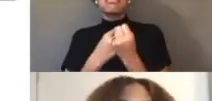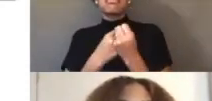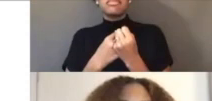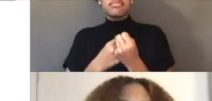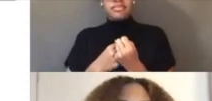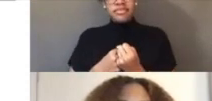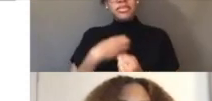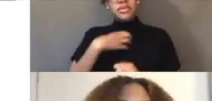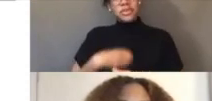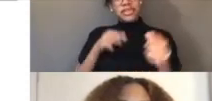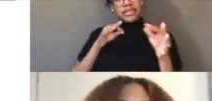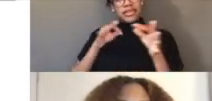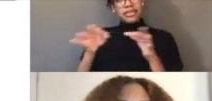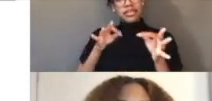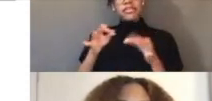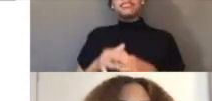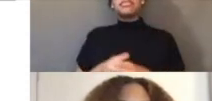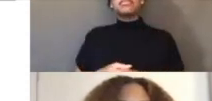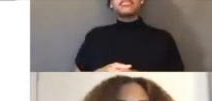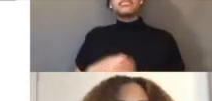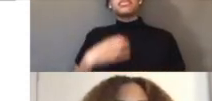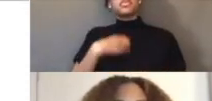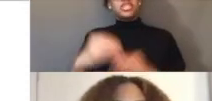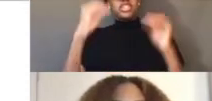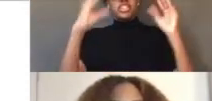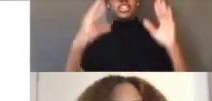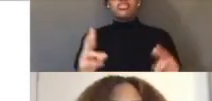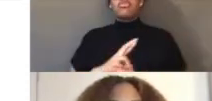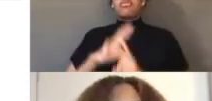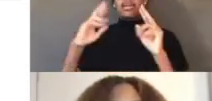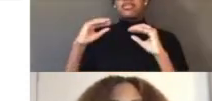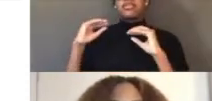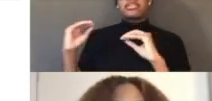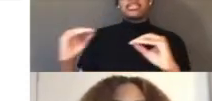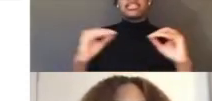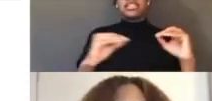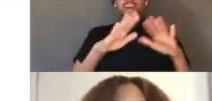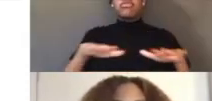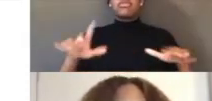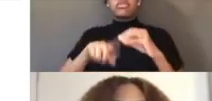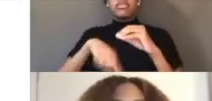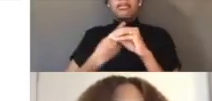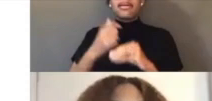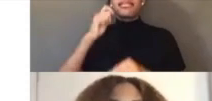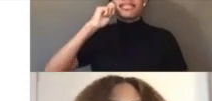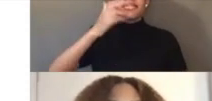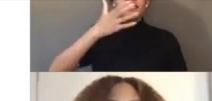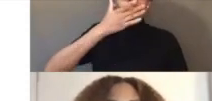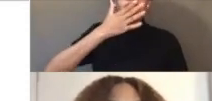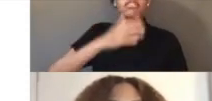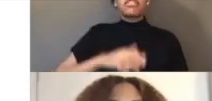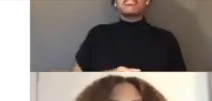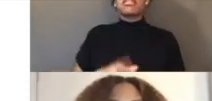the class for an age-appropriate conversation about skin, skin color, race, and